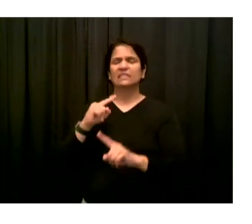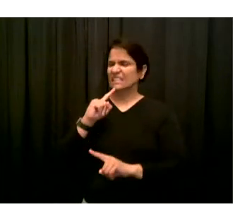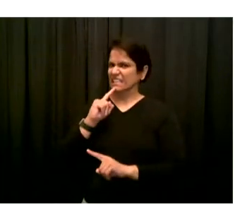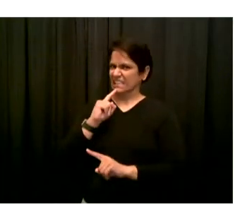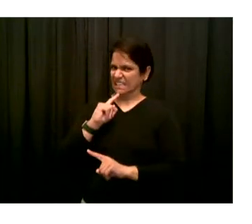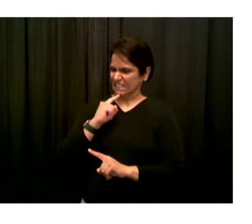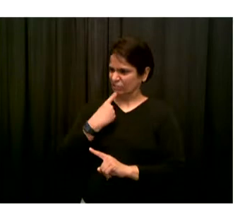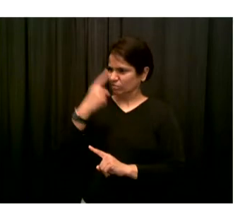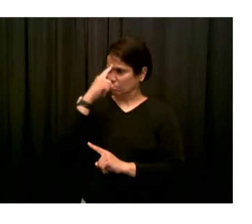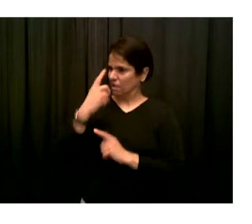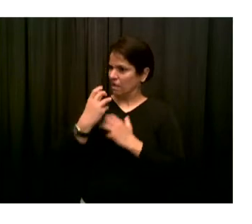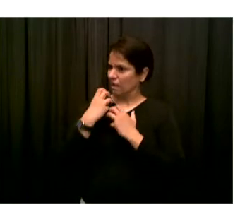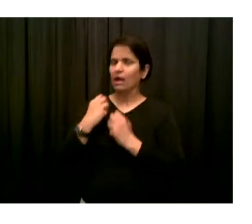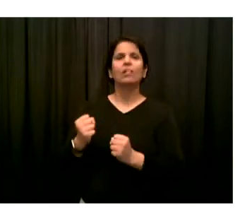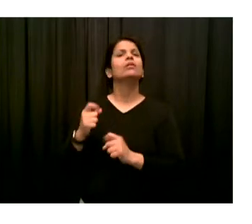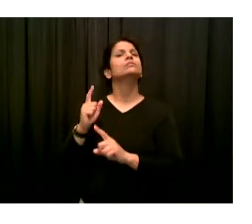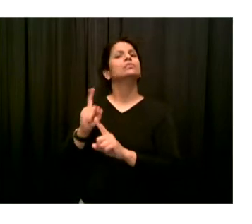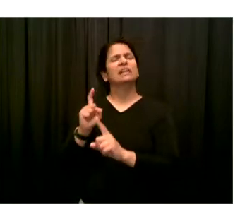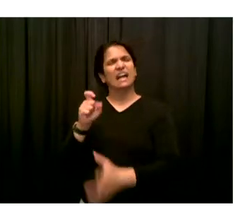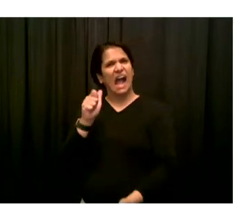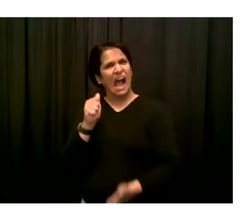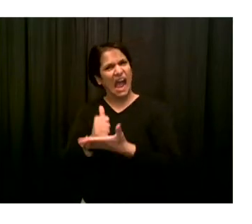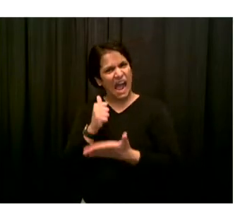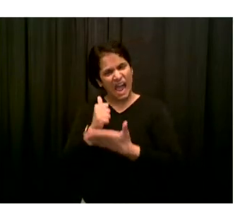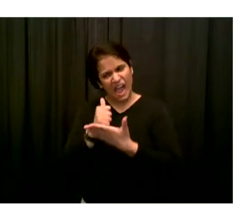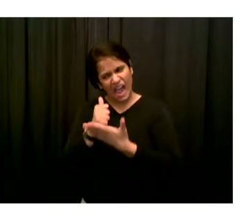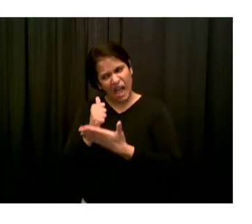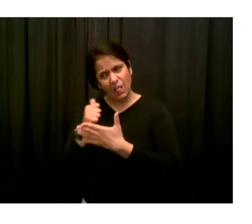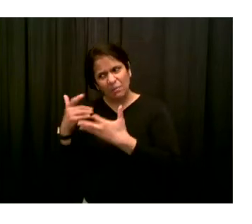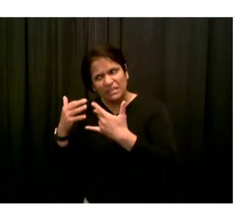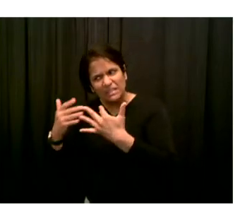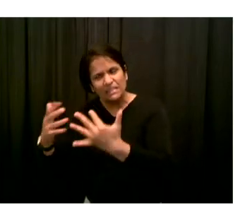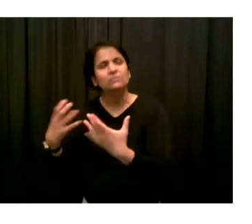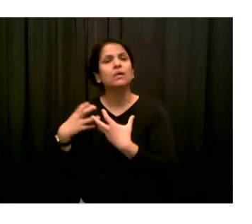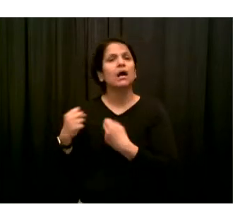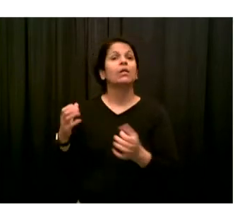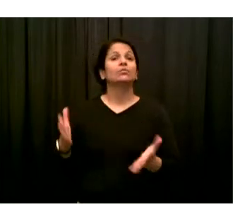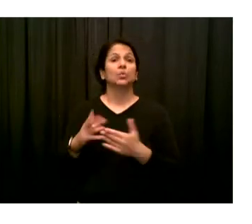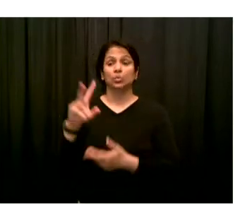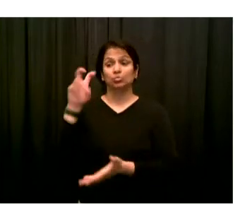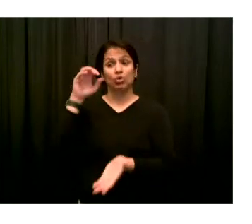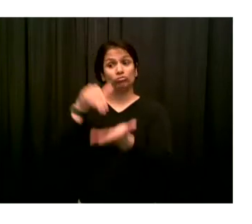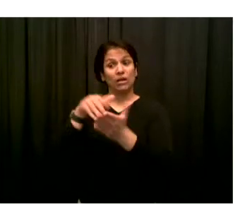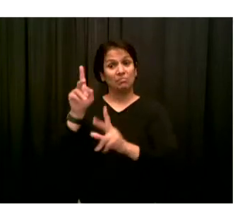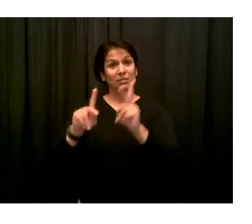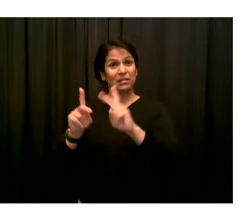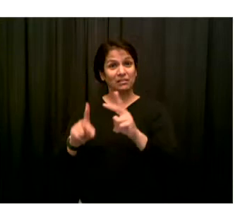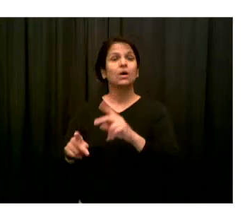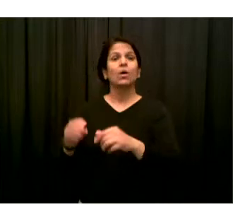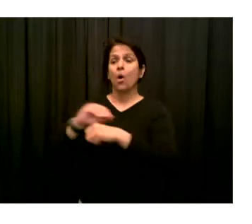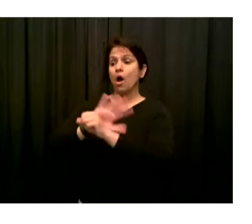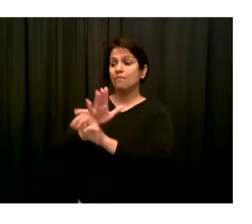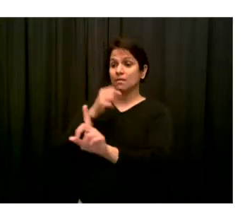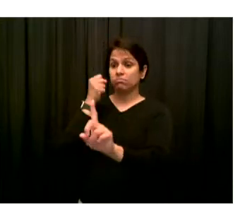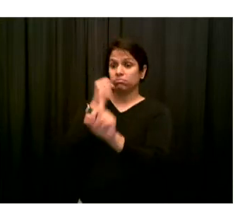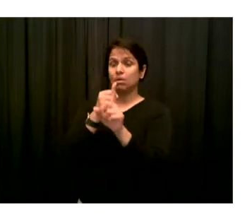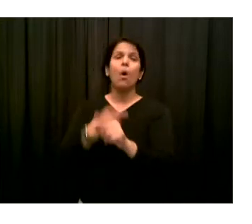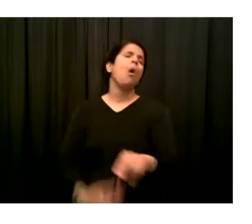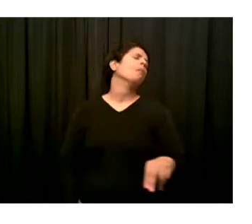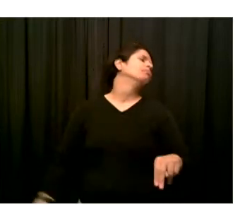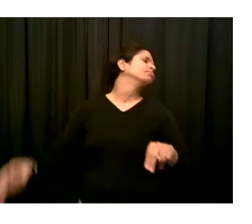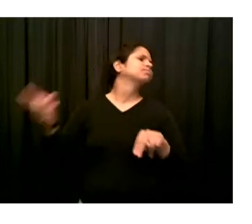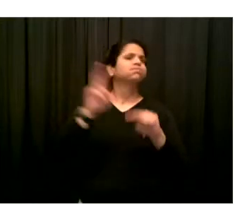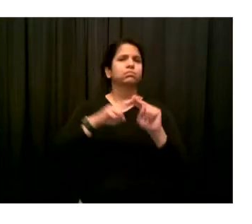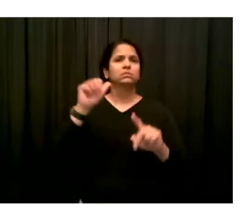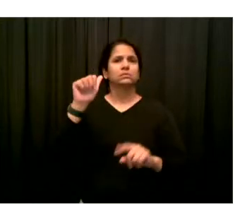pandemic has exacerbated needs and the limited access, with particular need among people who are